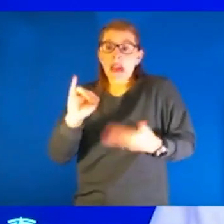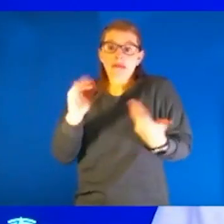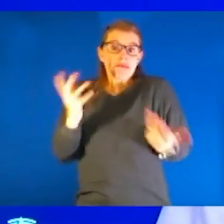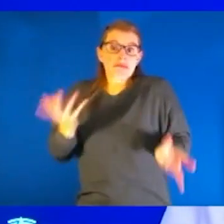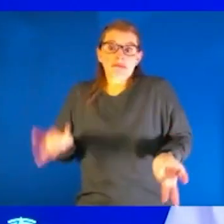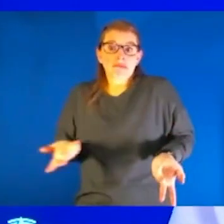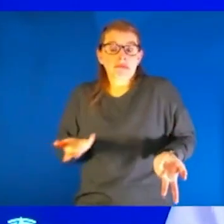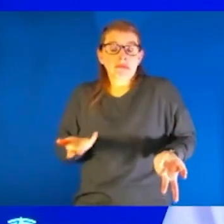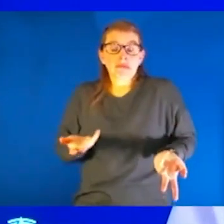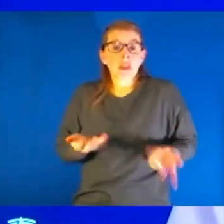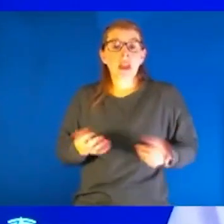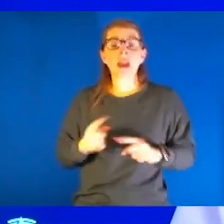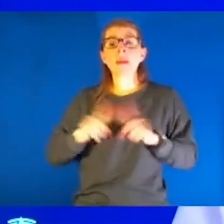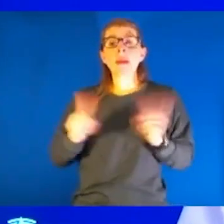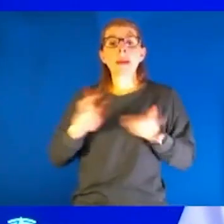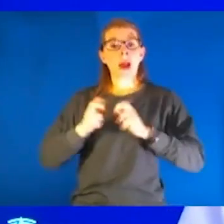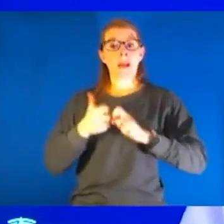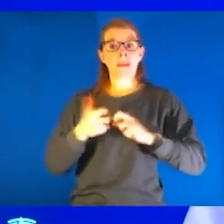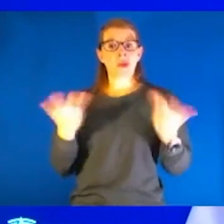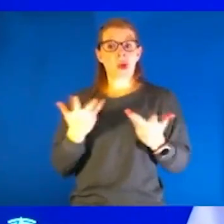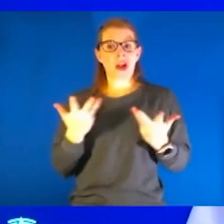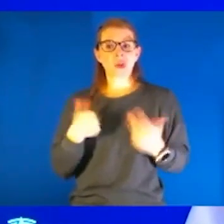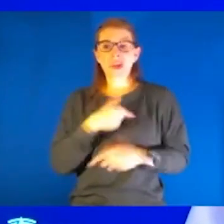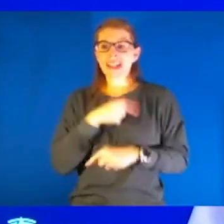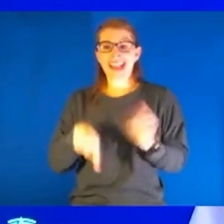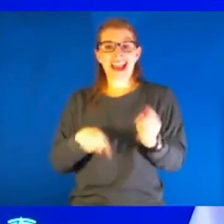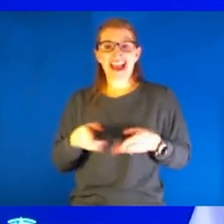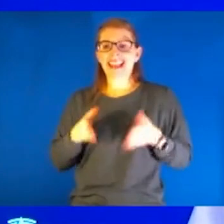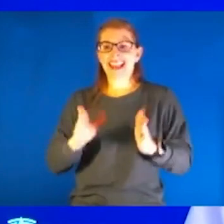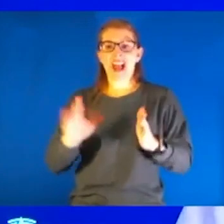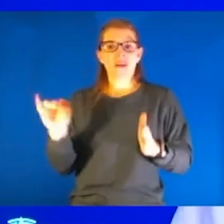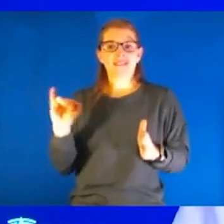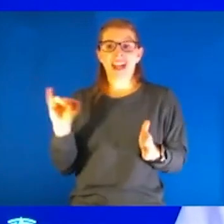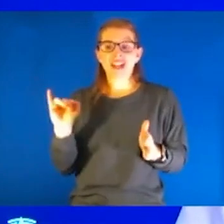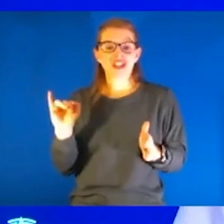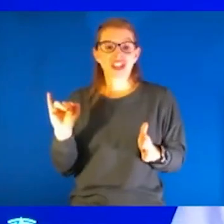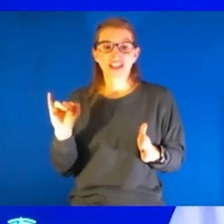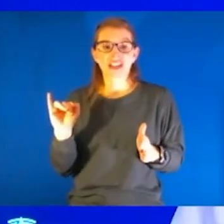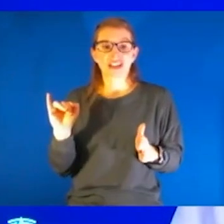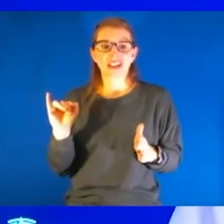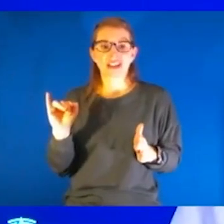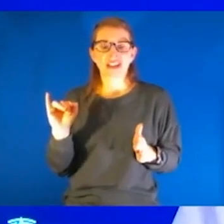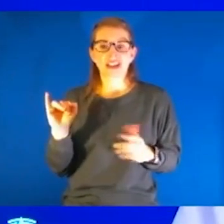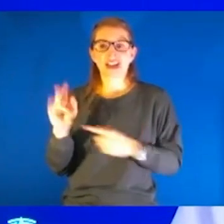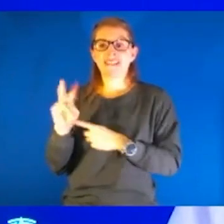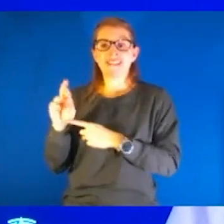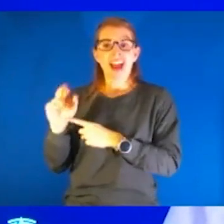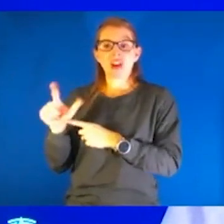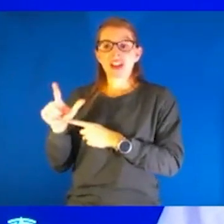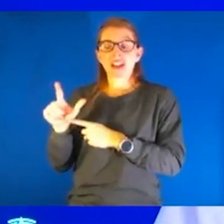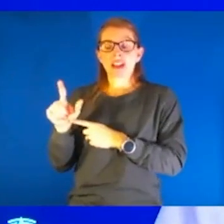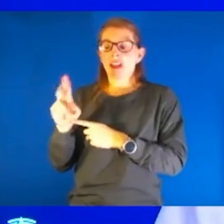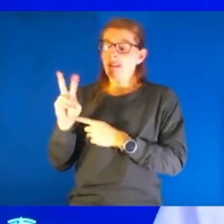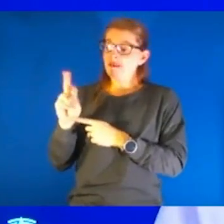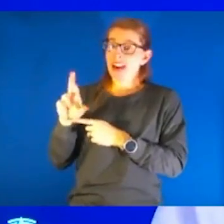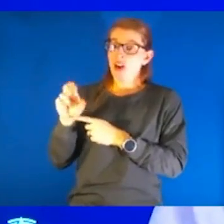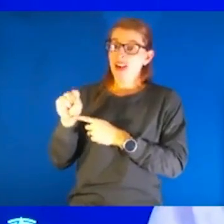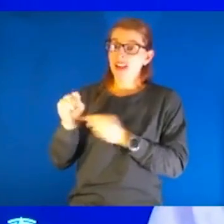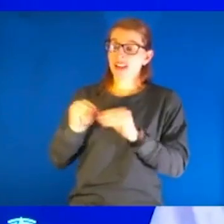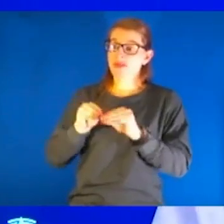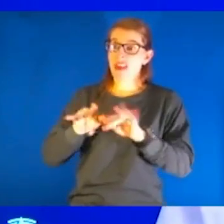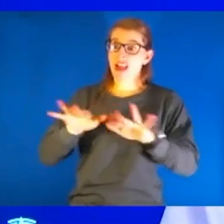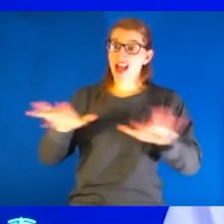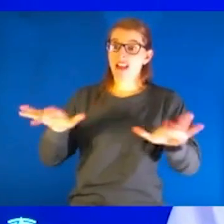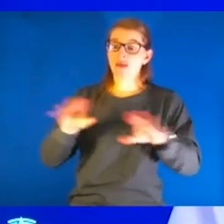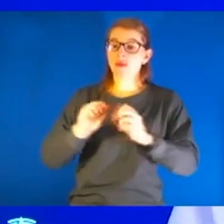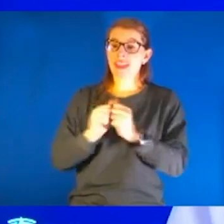But the problem is we can't allow infection and the virus to go out unmitigated because we know what